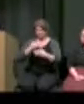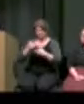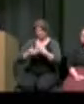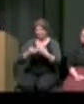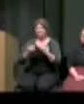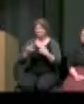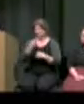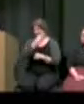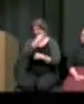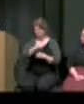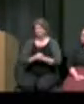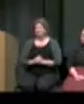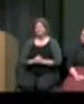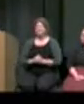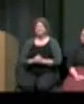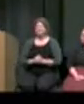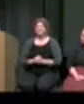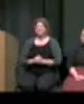today.